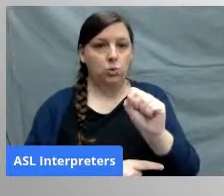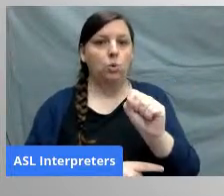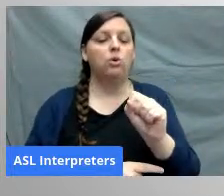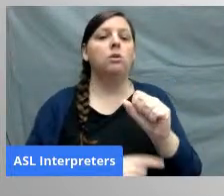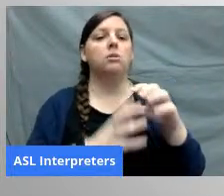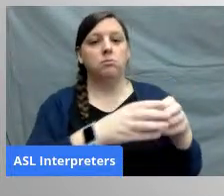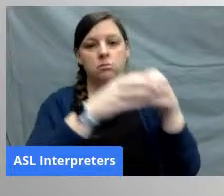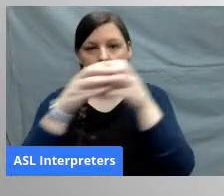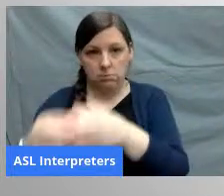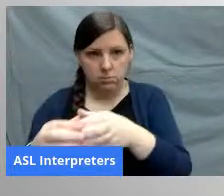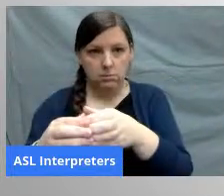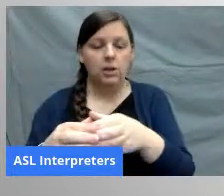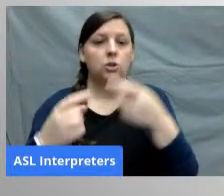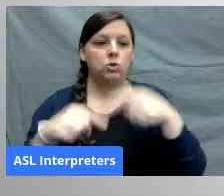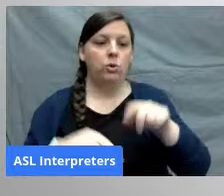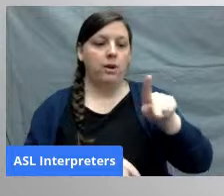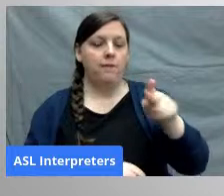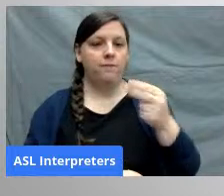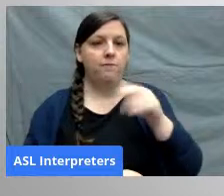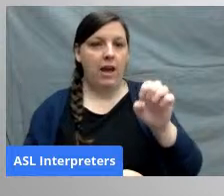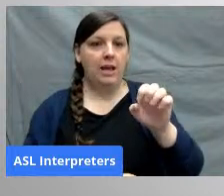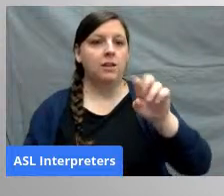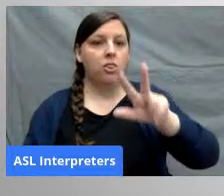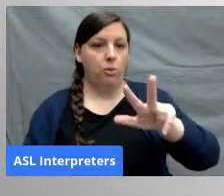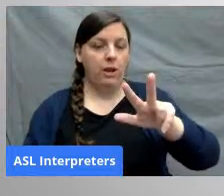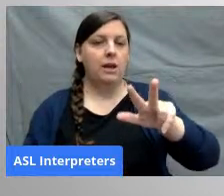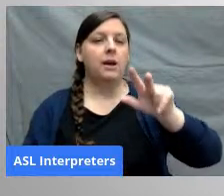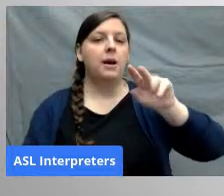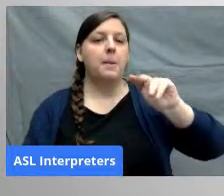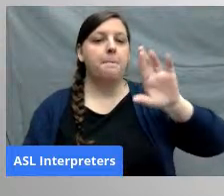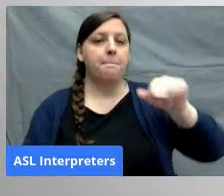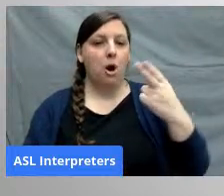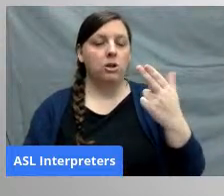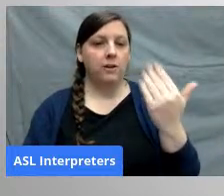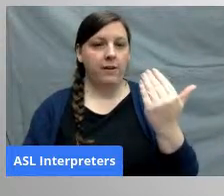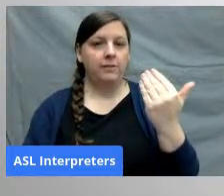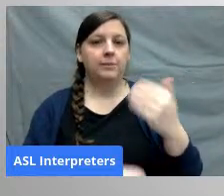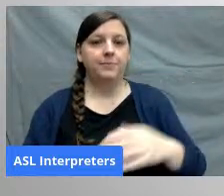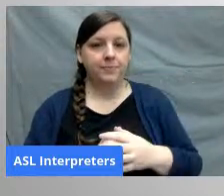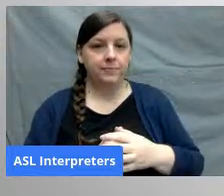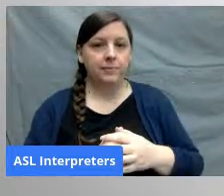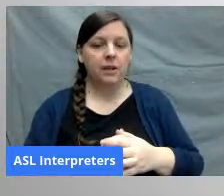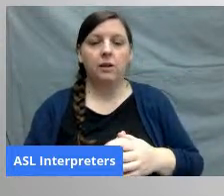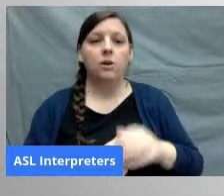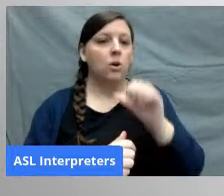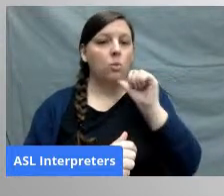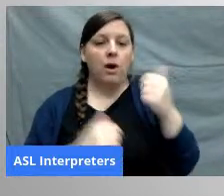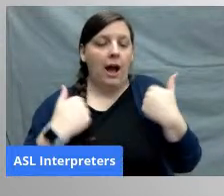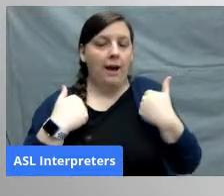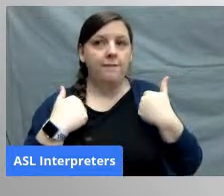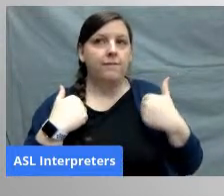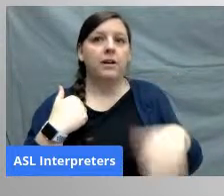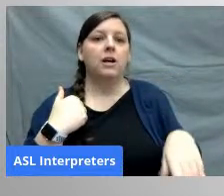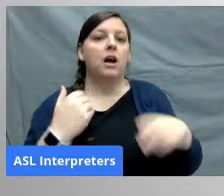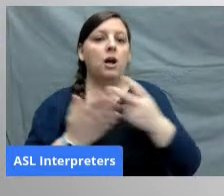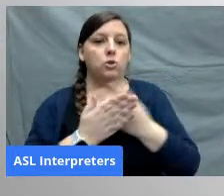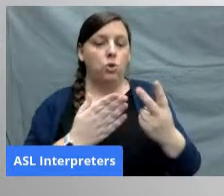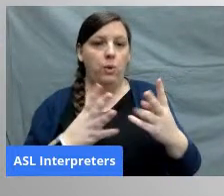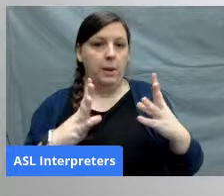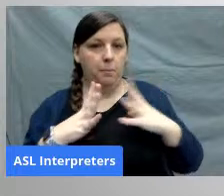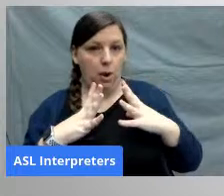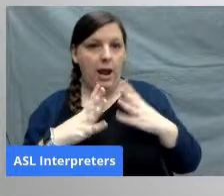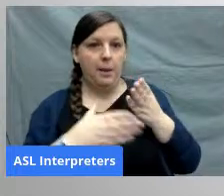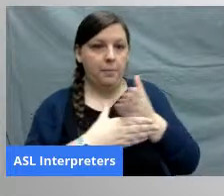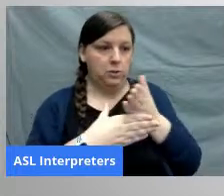on March 15th. We will not have a 2-week break between phase 3 and